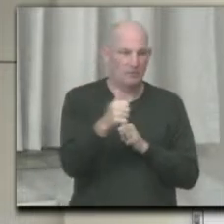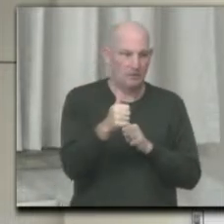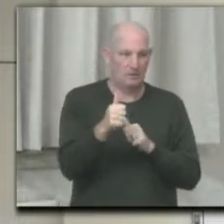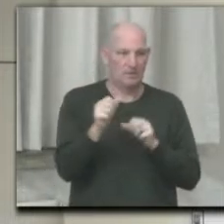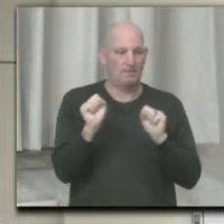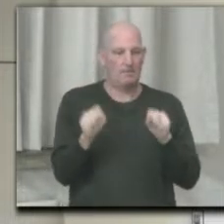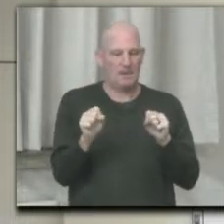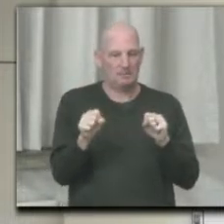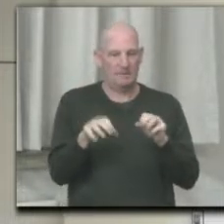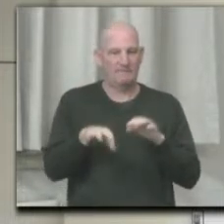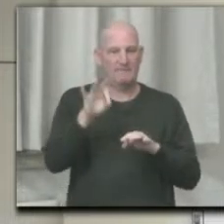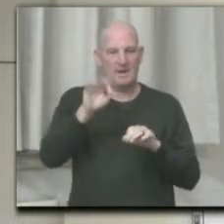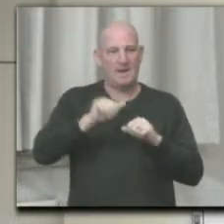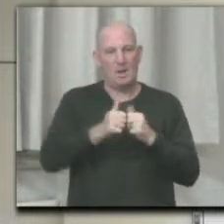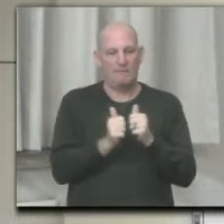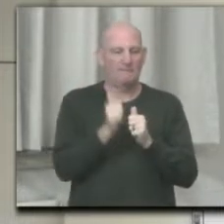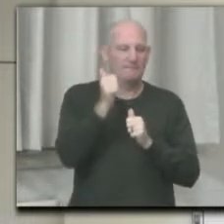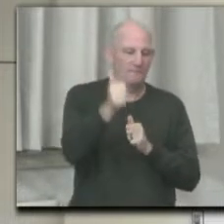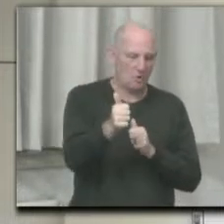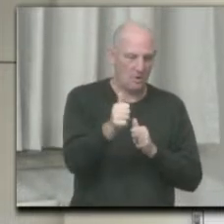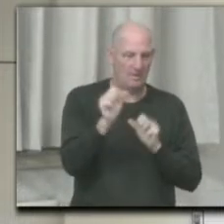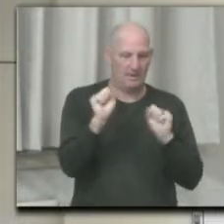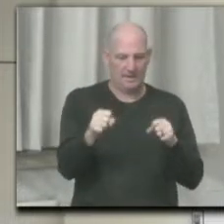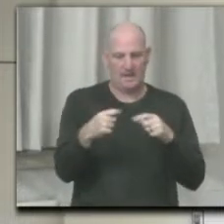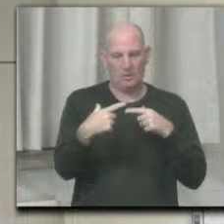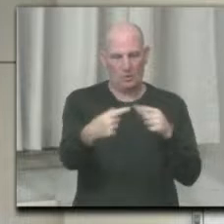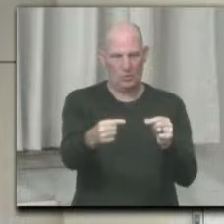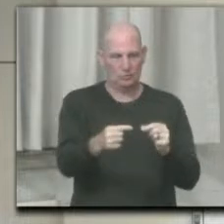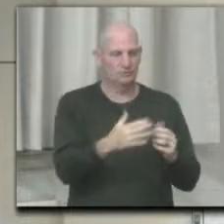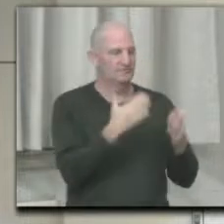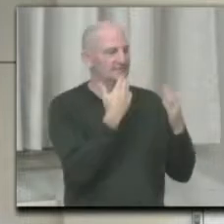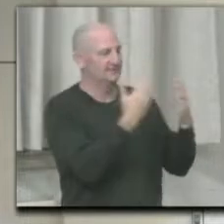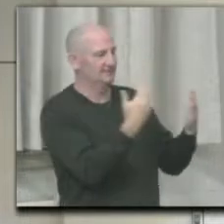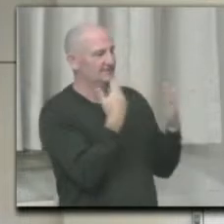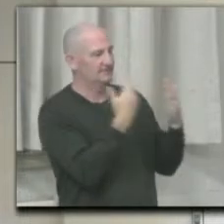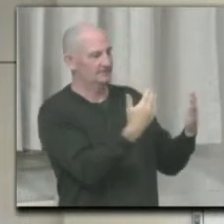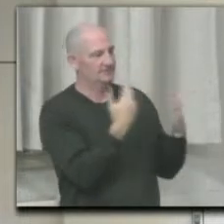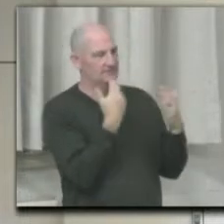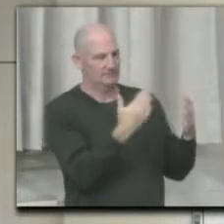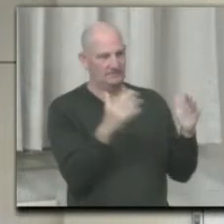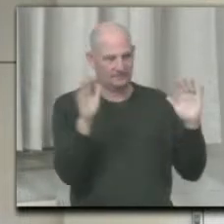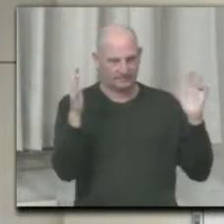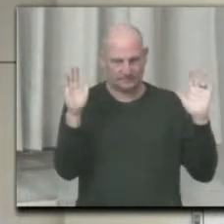find how far they can go. Thank you so much. Absolutely.